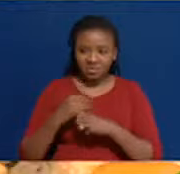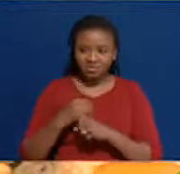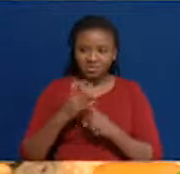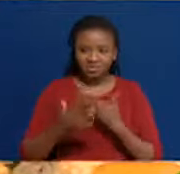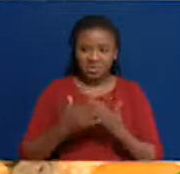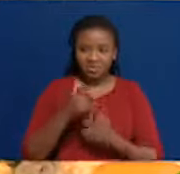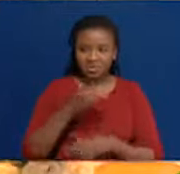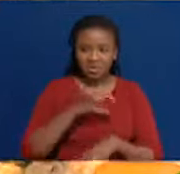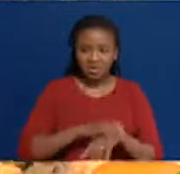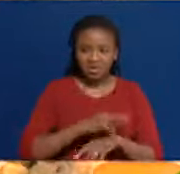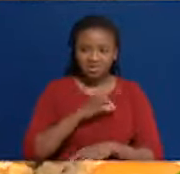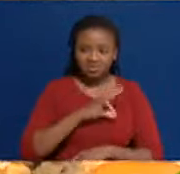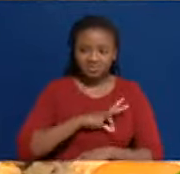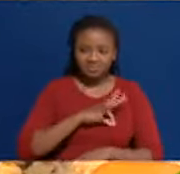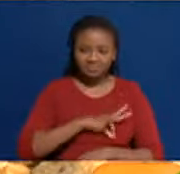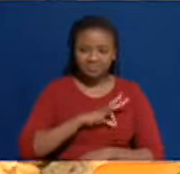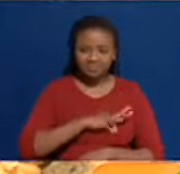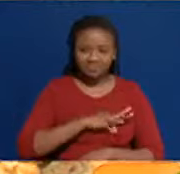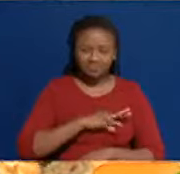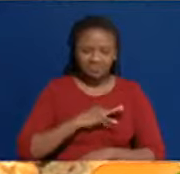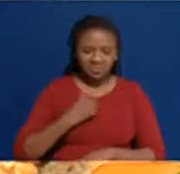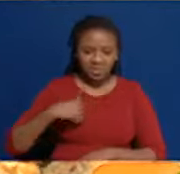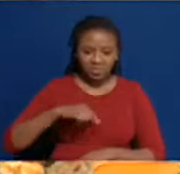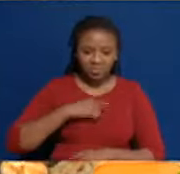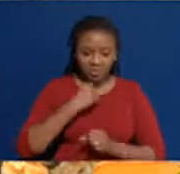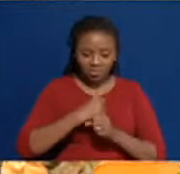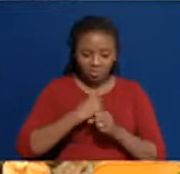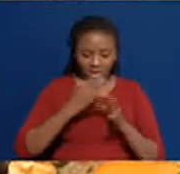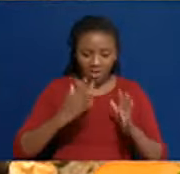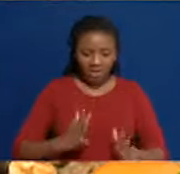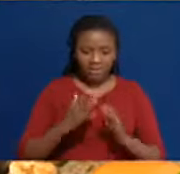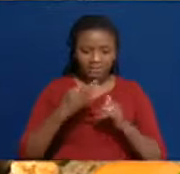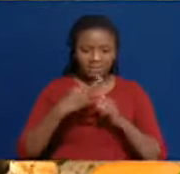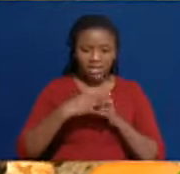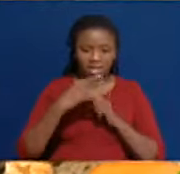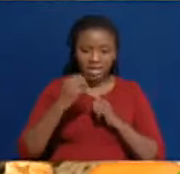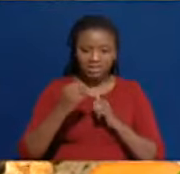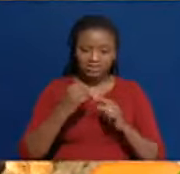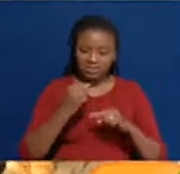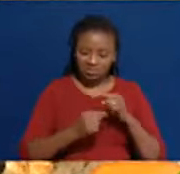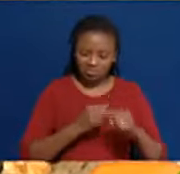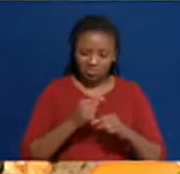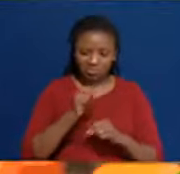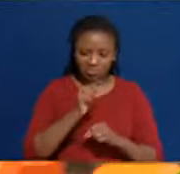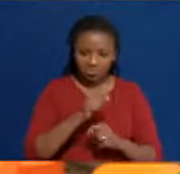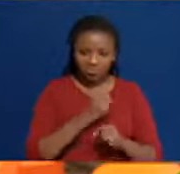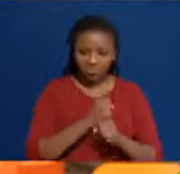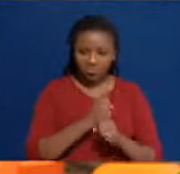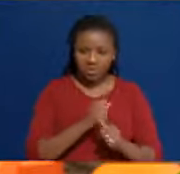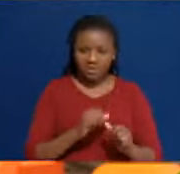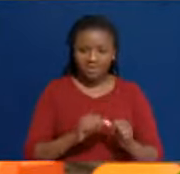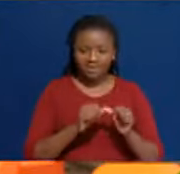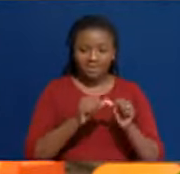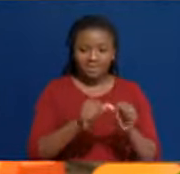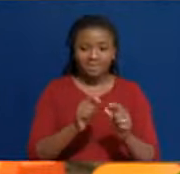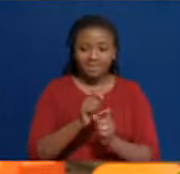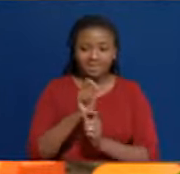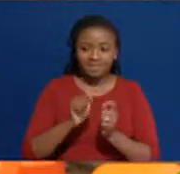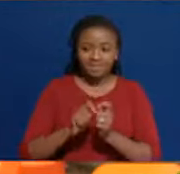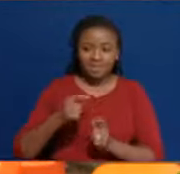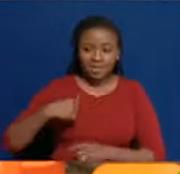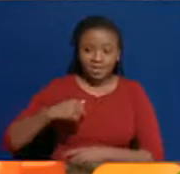work. Tuko wachimbaji 80 na hao ndio wameendelea kufanya hiki kikundi kudumu. Hasa sisi wa mama